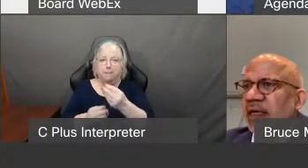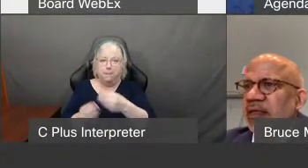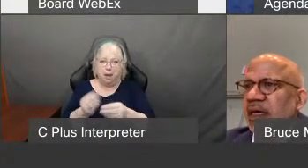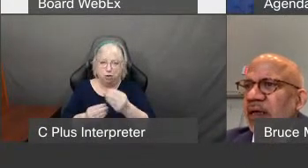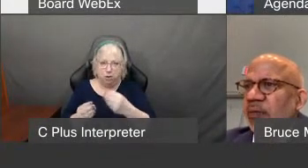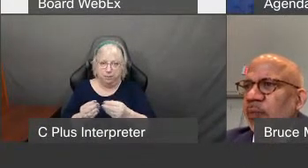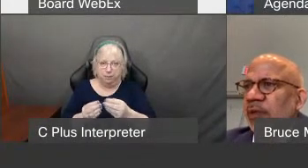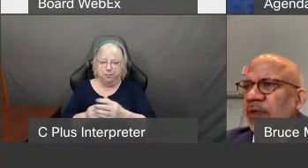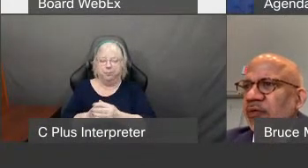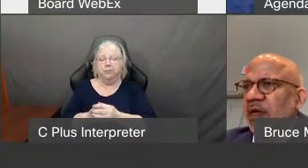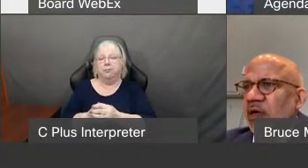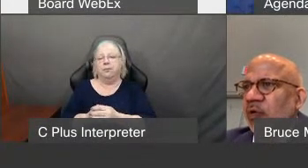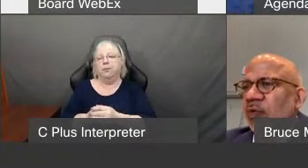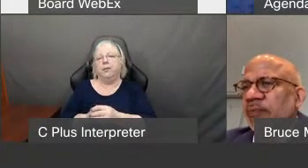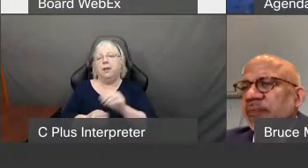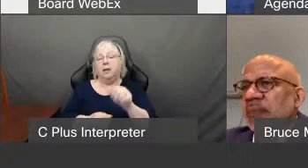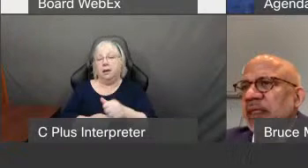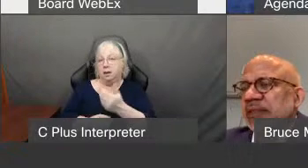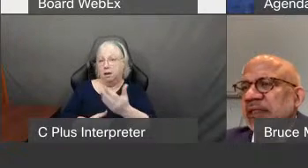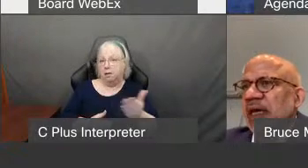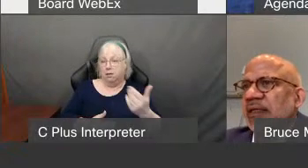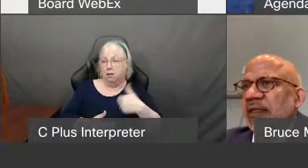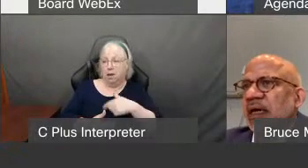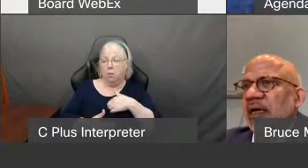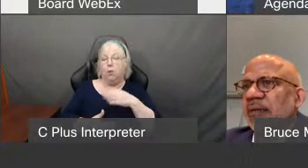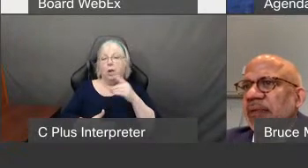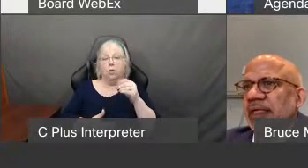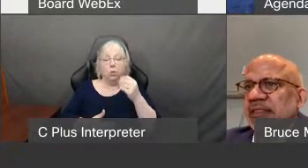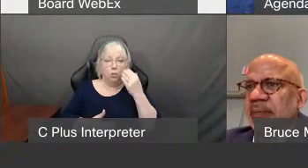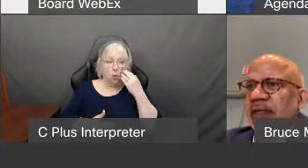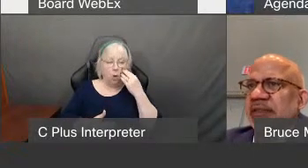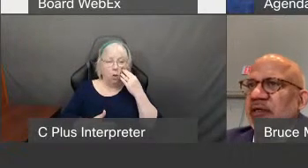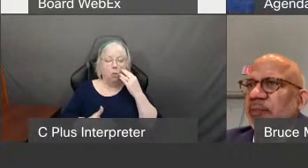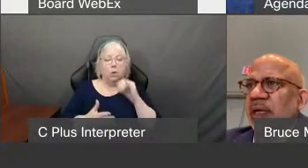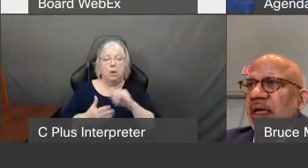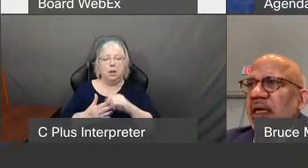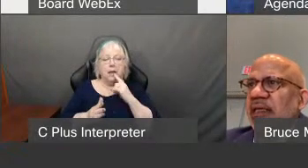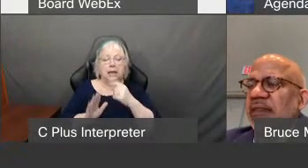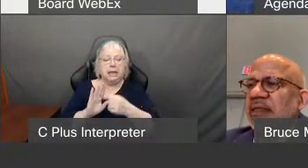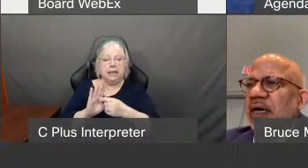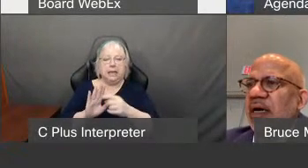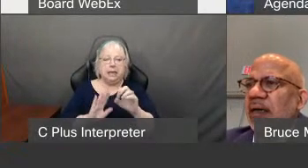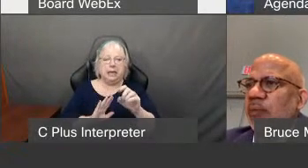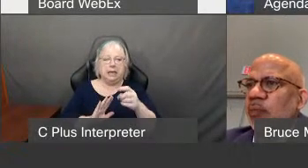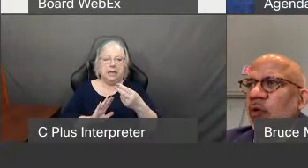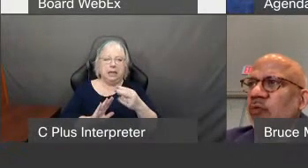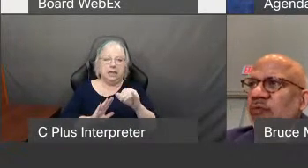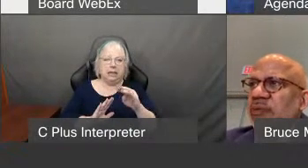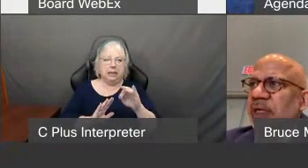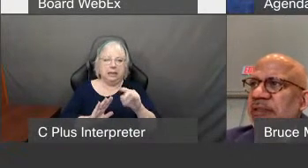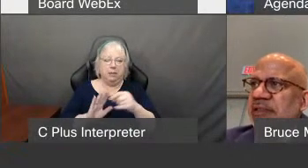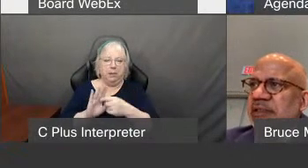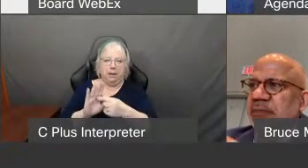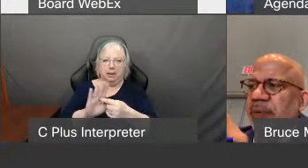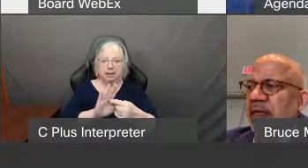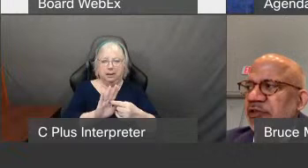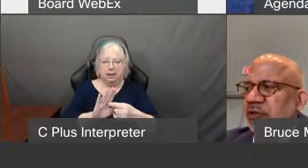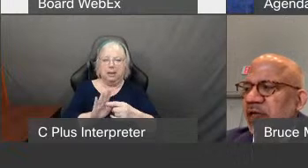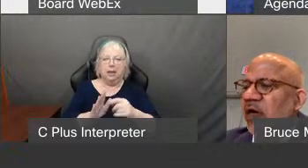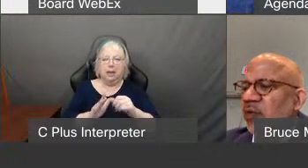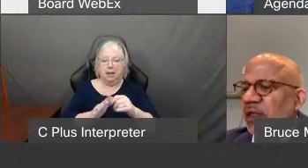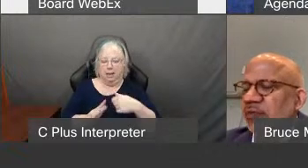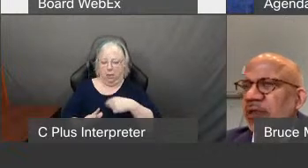thing that we do know is that the exhibits that are planned won't, because this